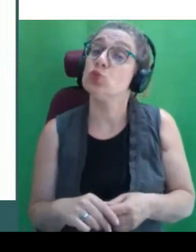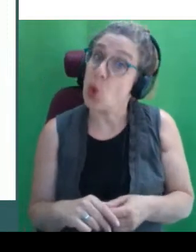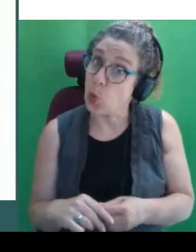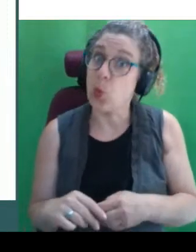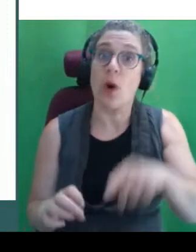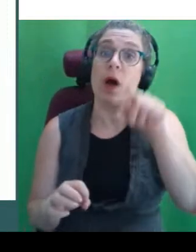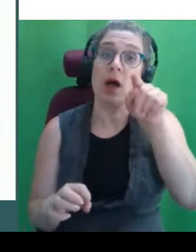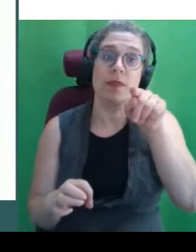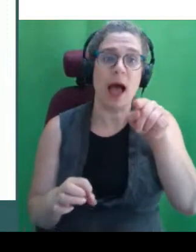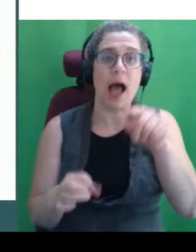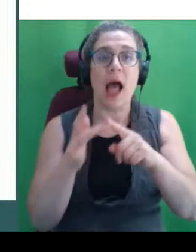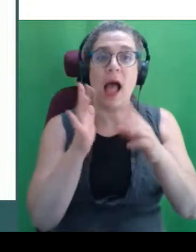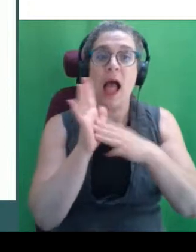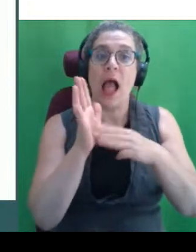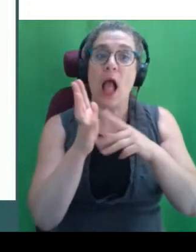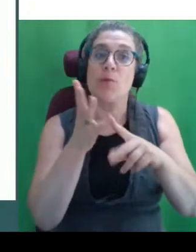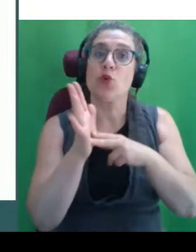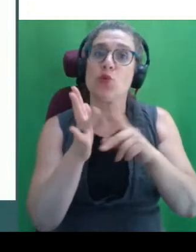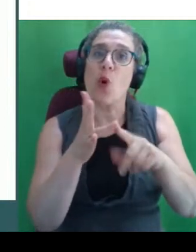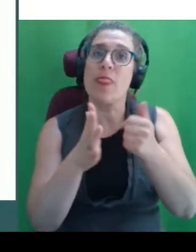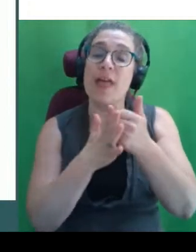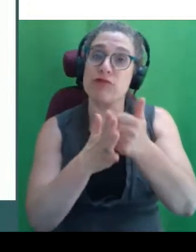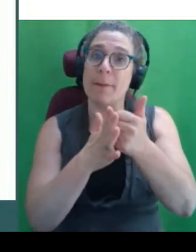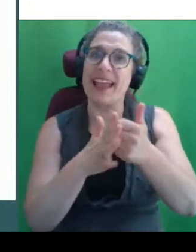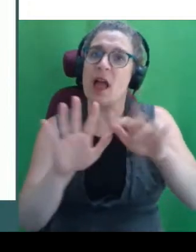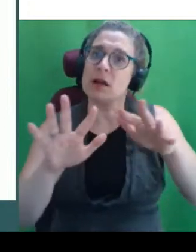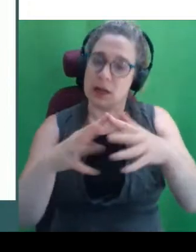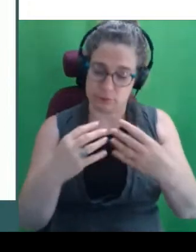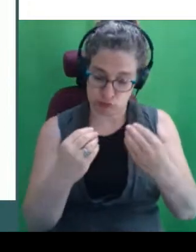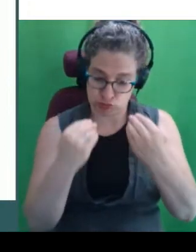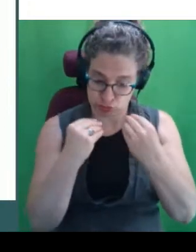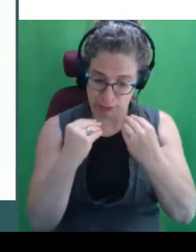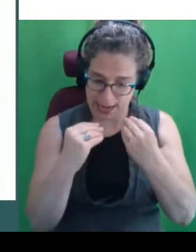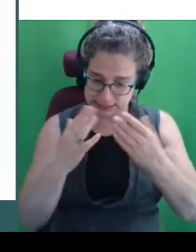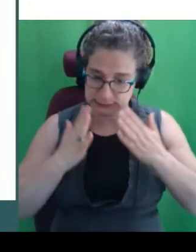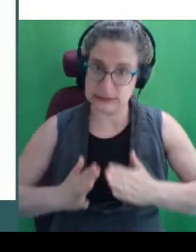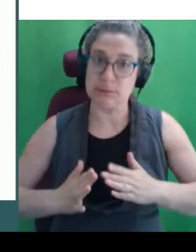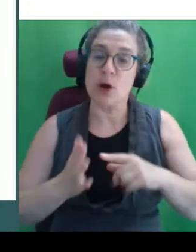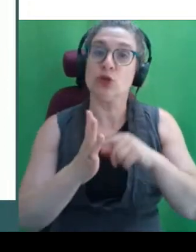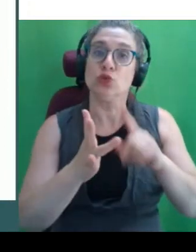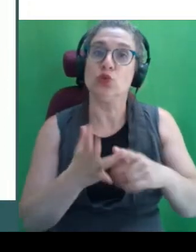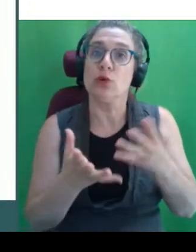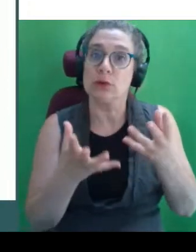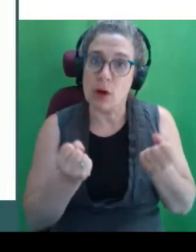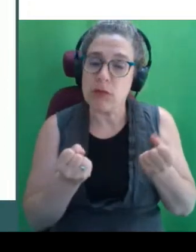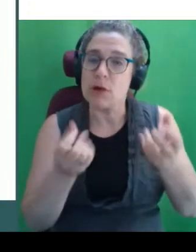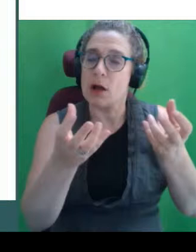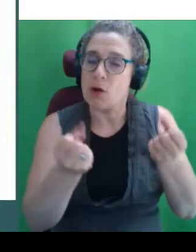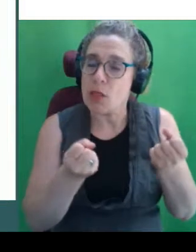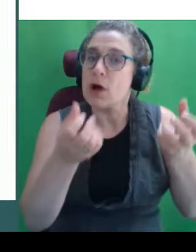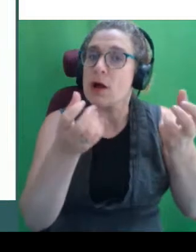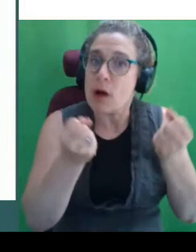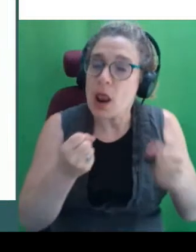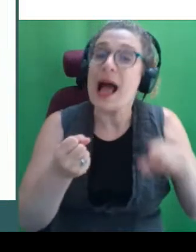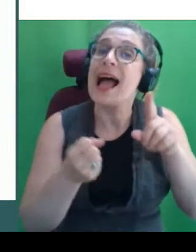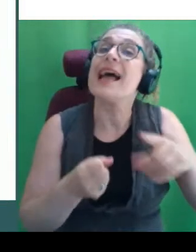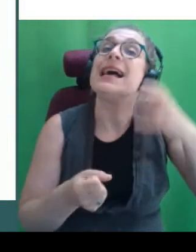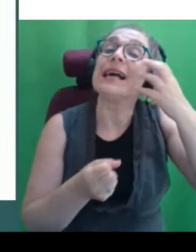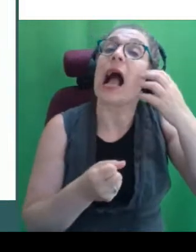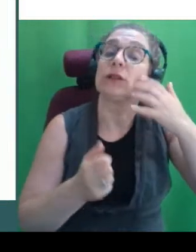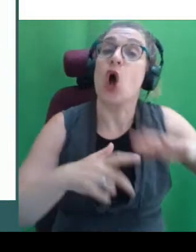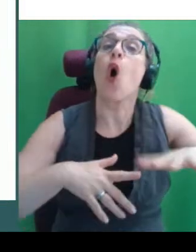retrains the immune system to tolerate more cat protein without them reacting to that cat